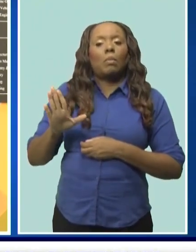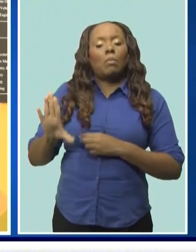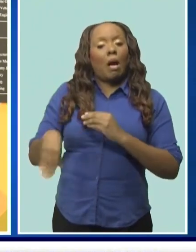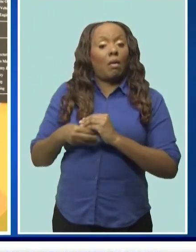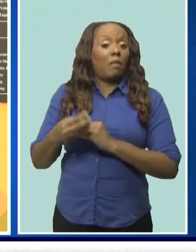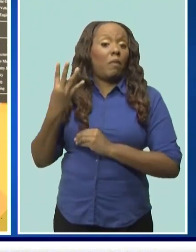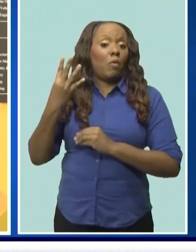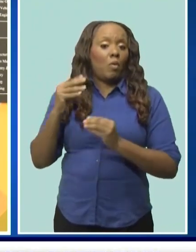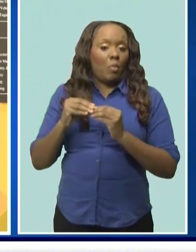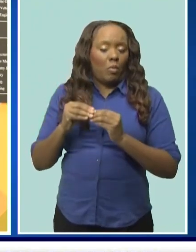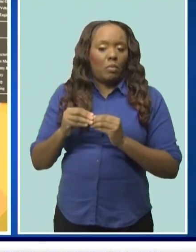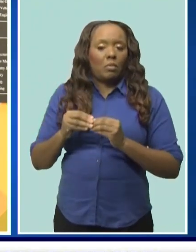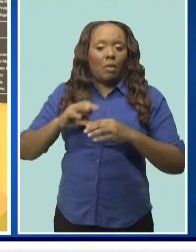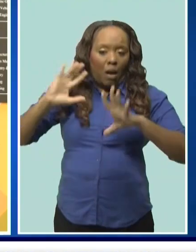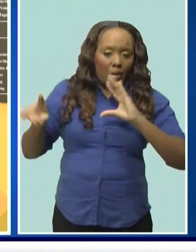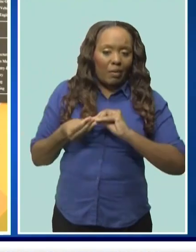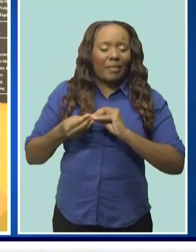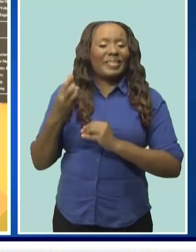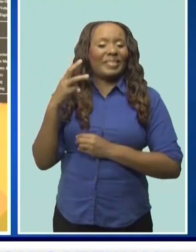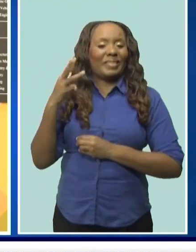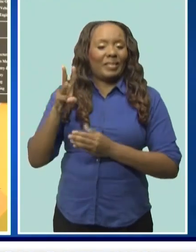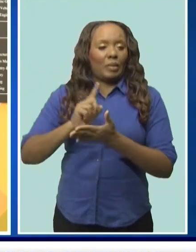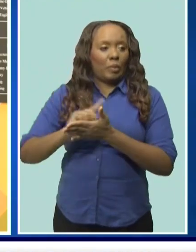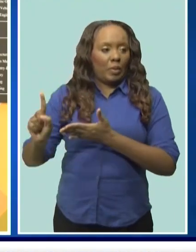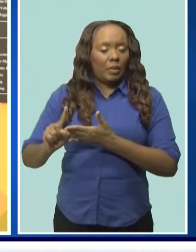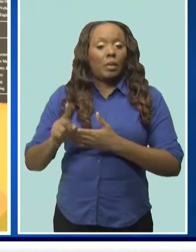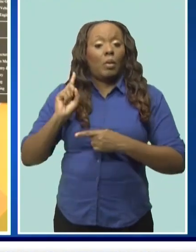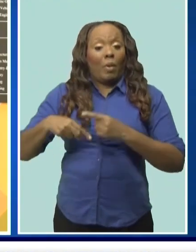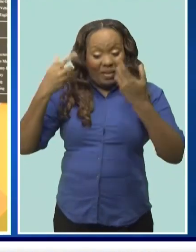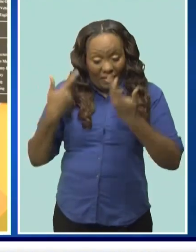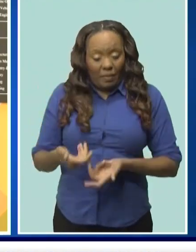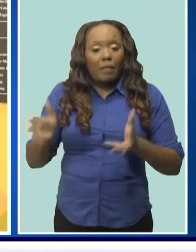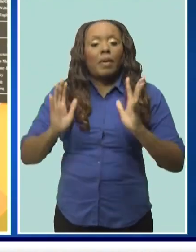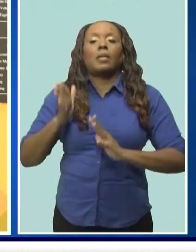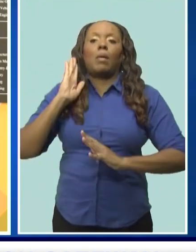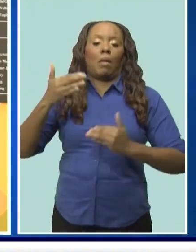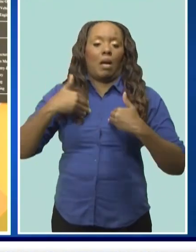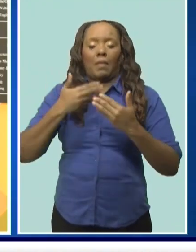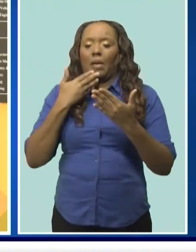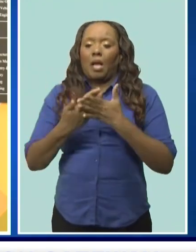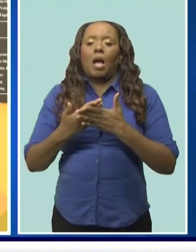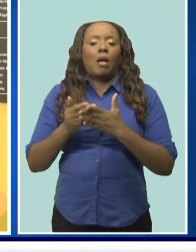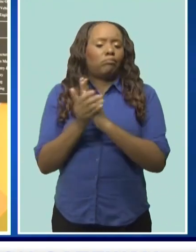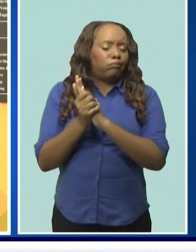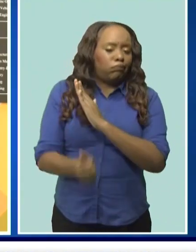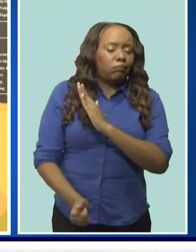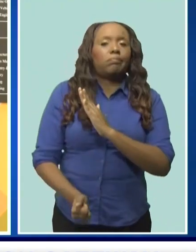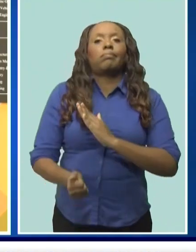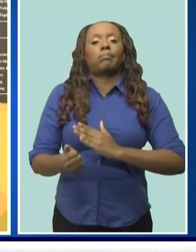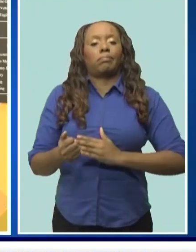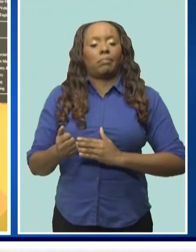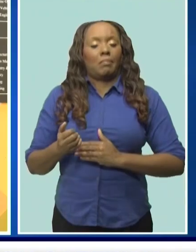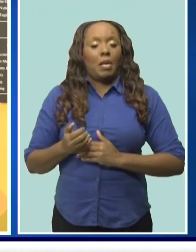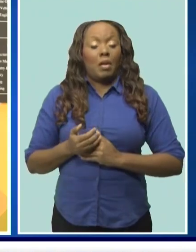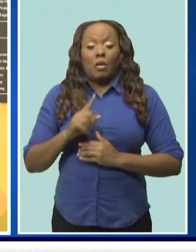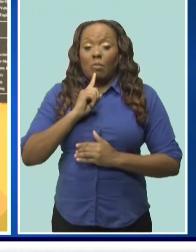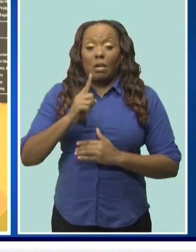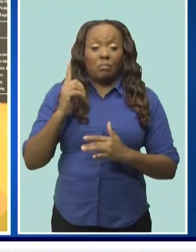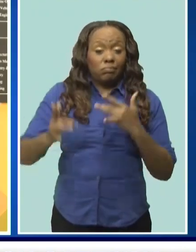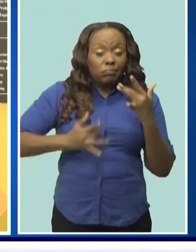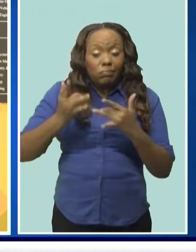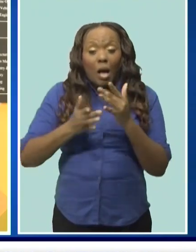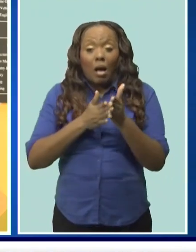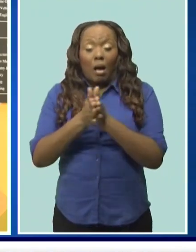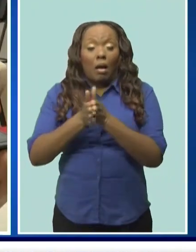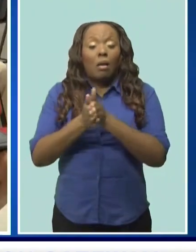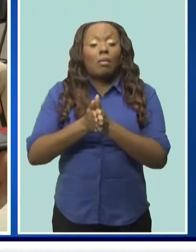quality person in terms of the industry coming out of the construction gateway. And so that's going to be, again, another exciting moment. We're looking